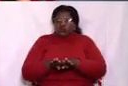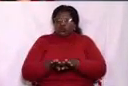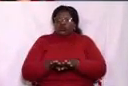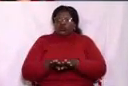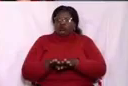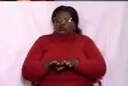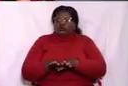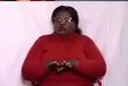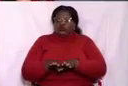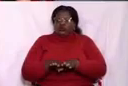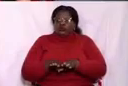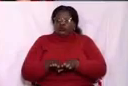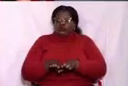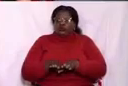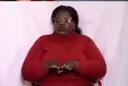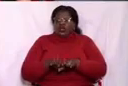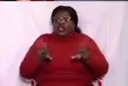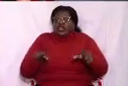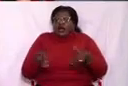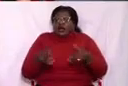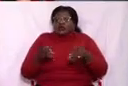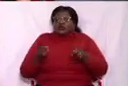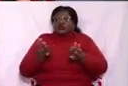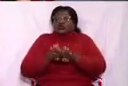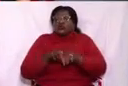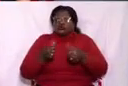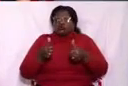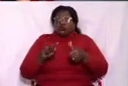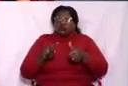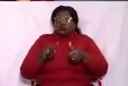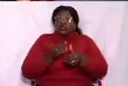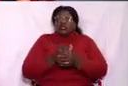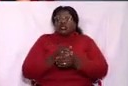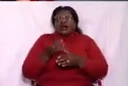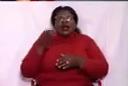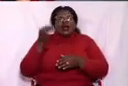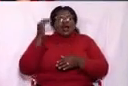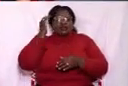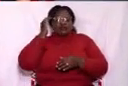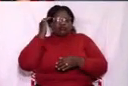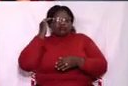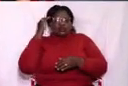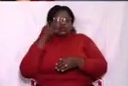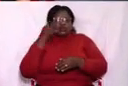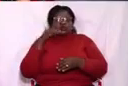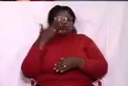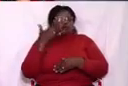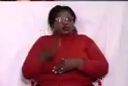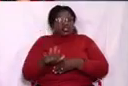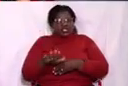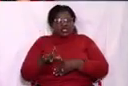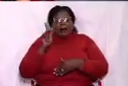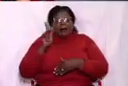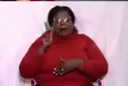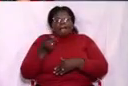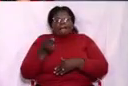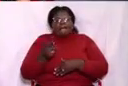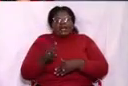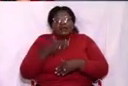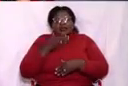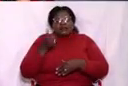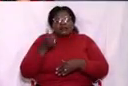you make those great things? I know you mentioned it, but you can maybe just tell us now into a little bit